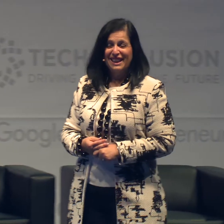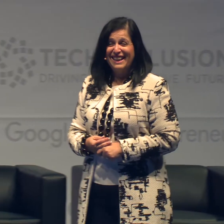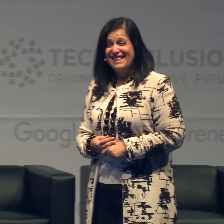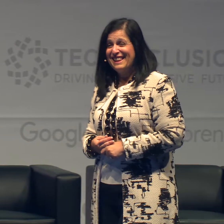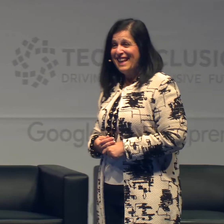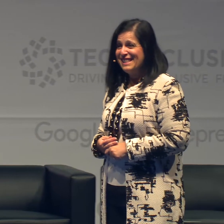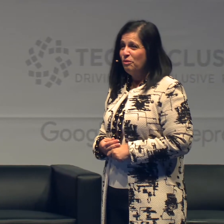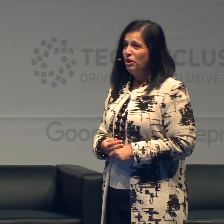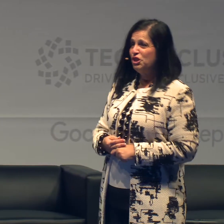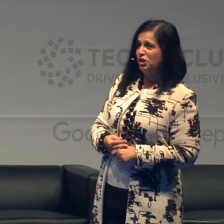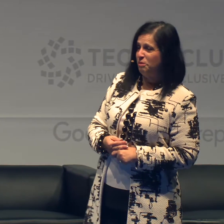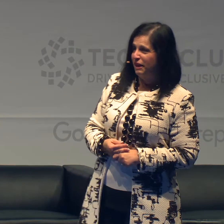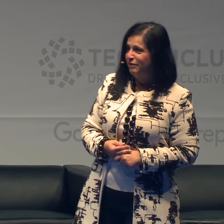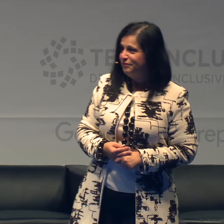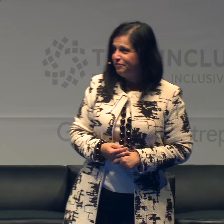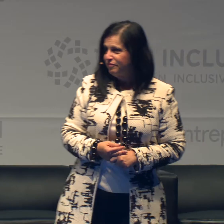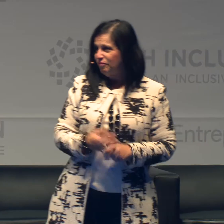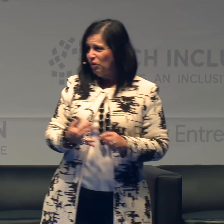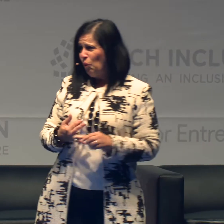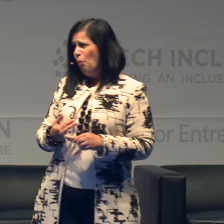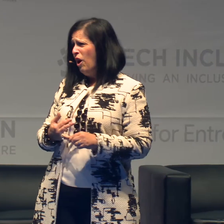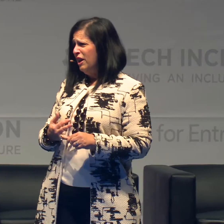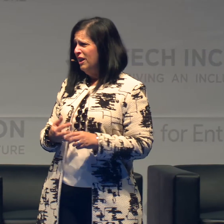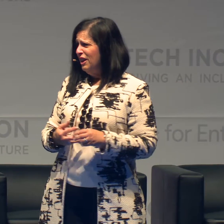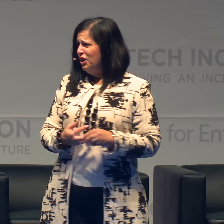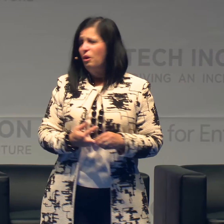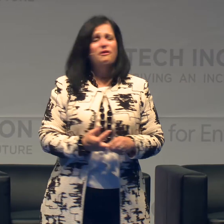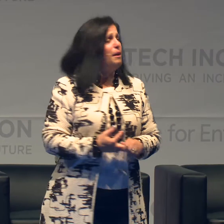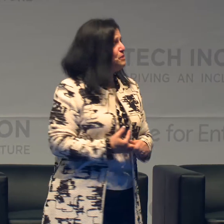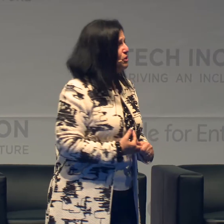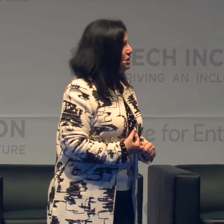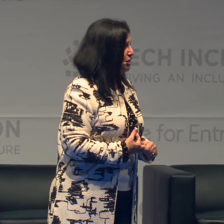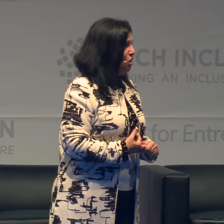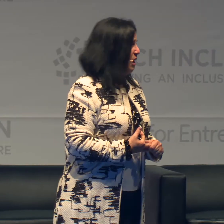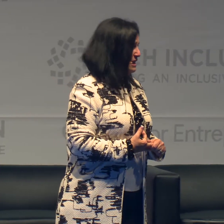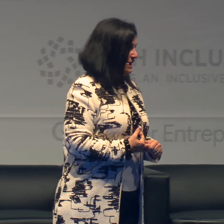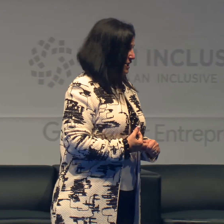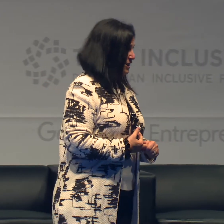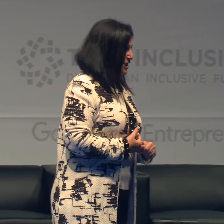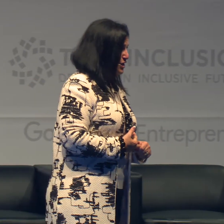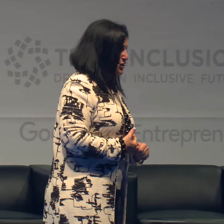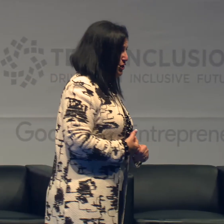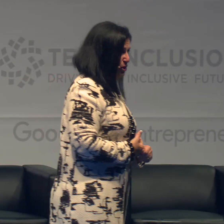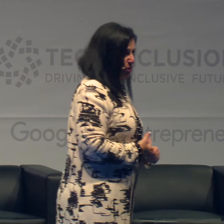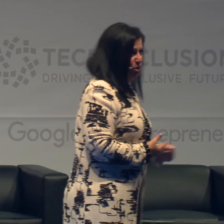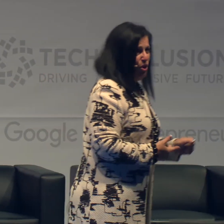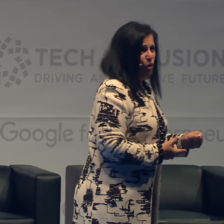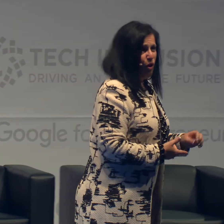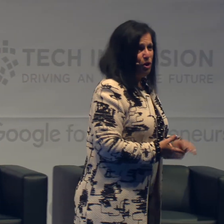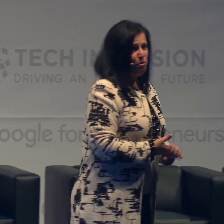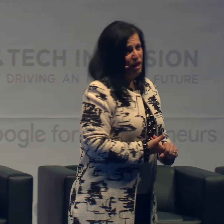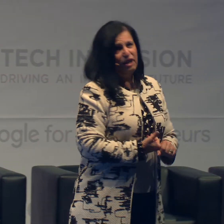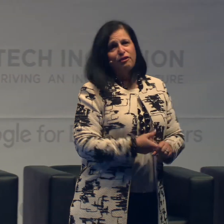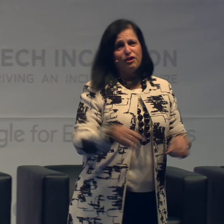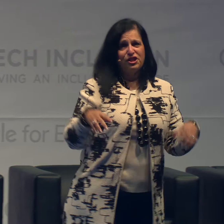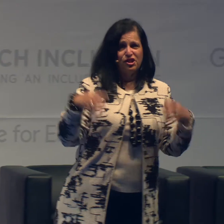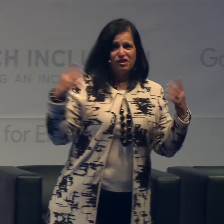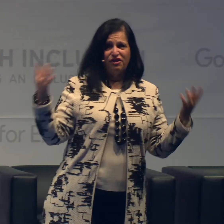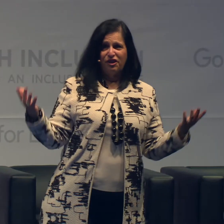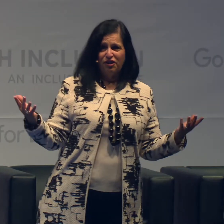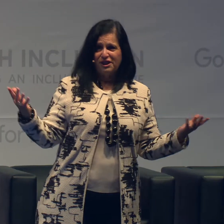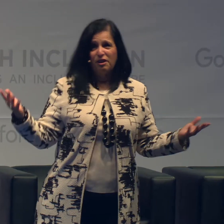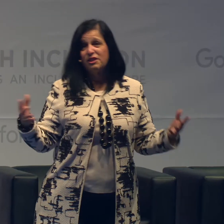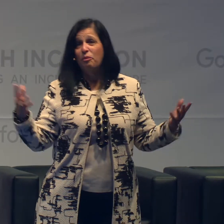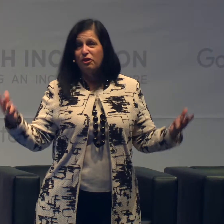think it's less than what it should be, one, you have absolutely no idea. Two, or you're praying for it to